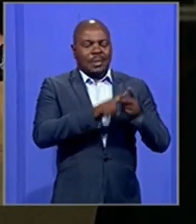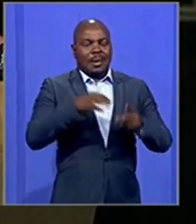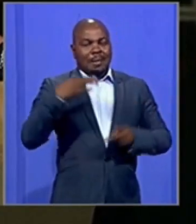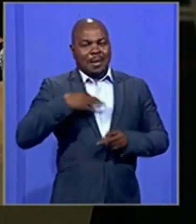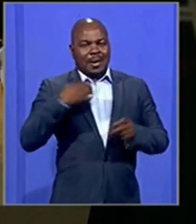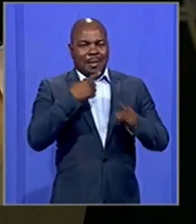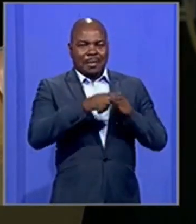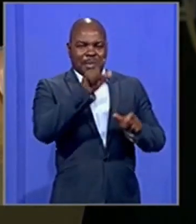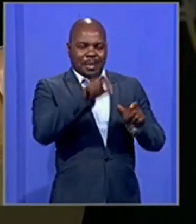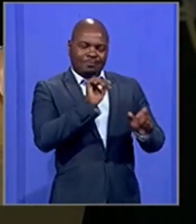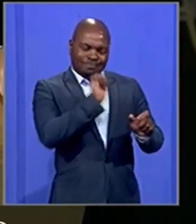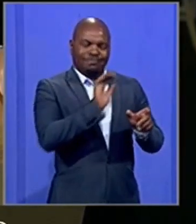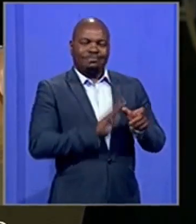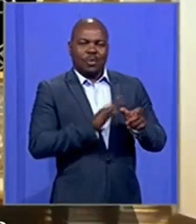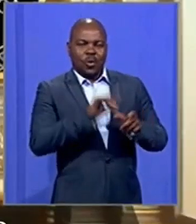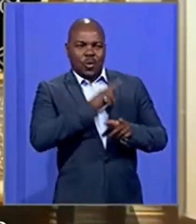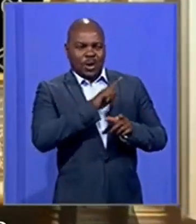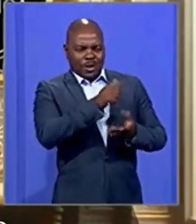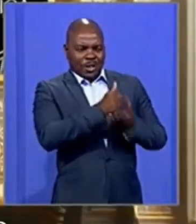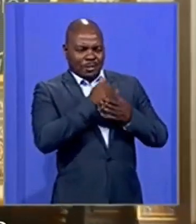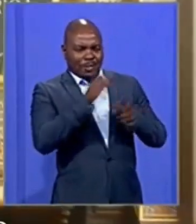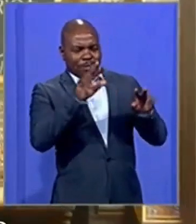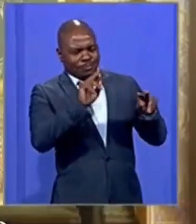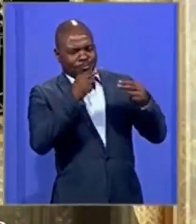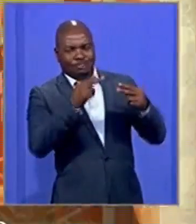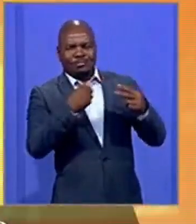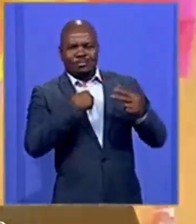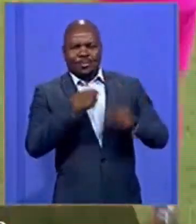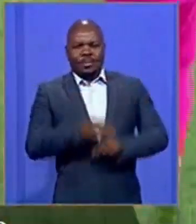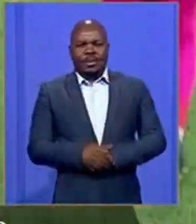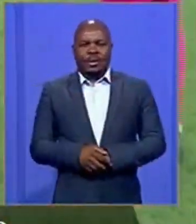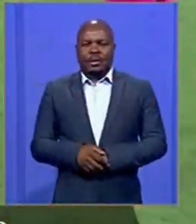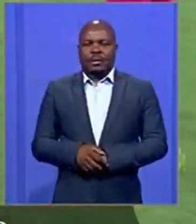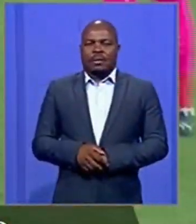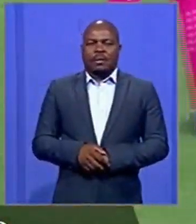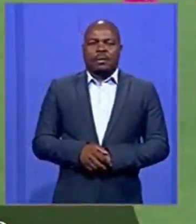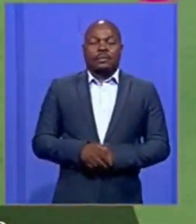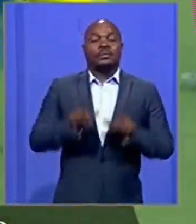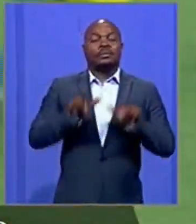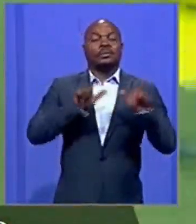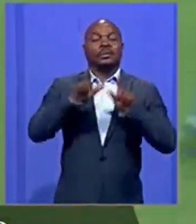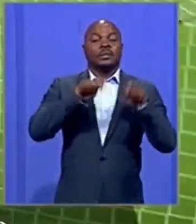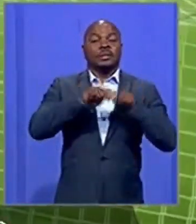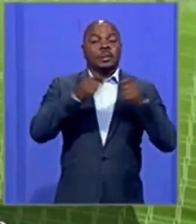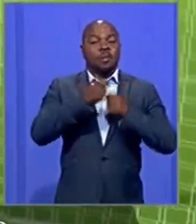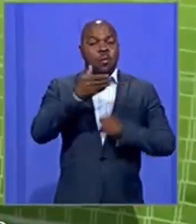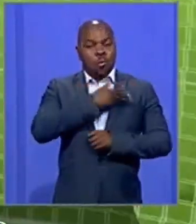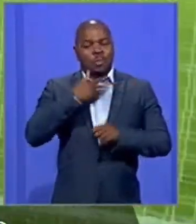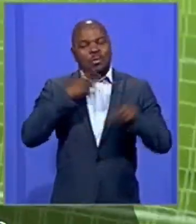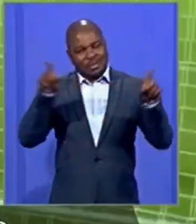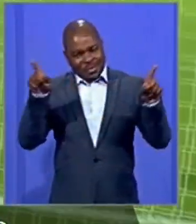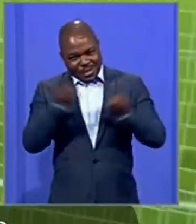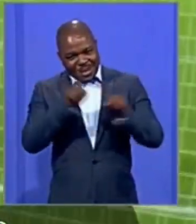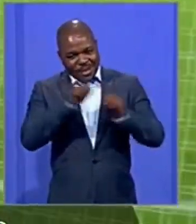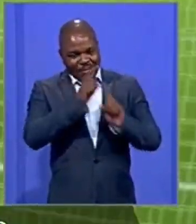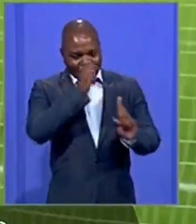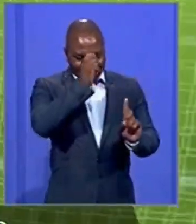players, because they make us look good. Go le bjalo baraloki ba sehlopha sa basadi sa Mamelodi Sundowns le bona ba rwešitše